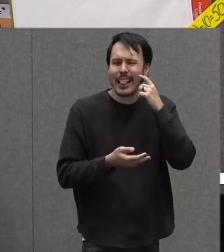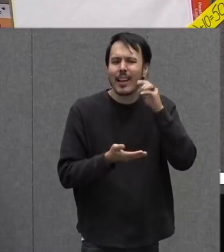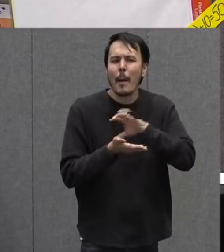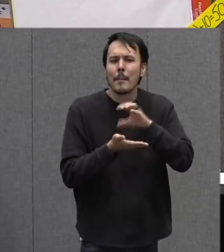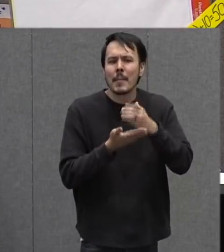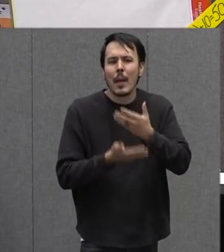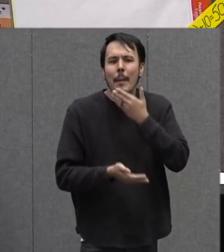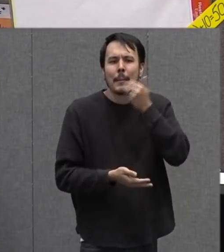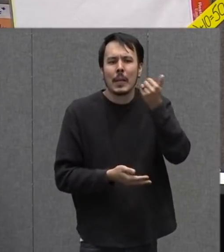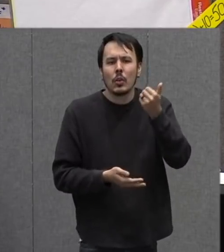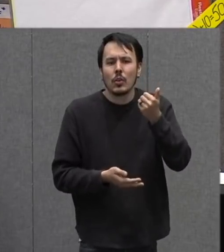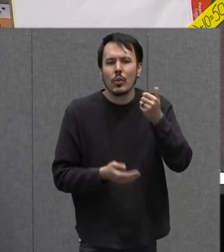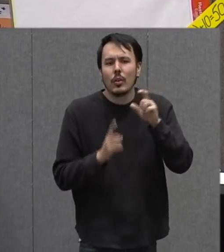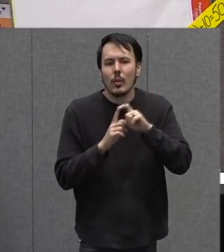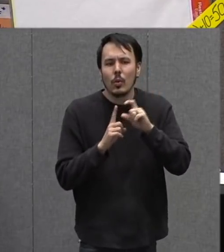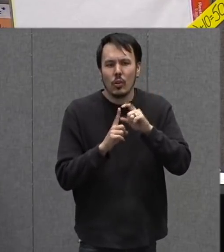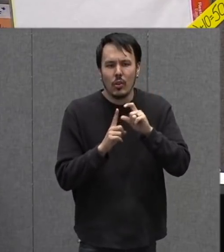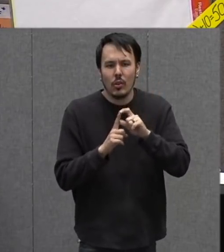Of stickers.